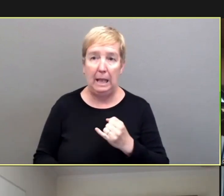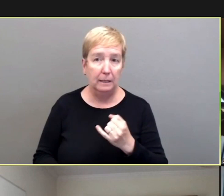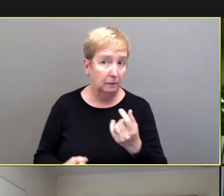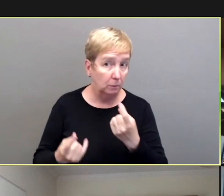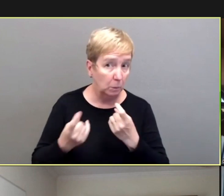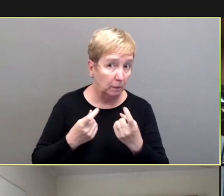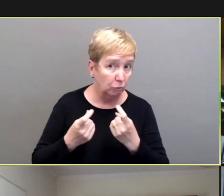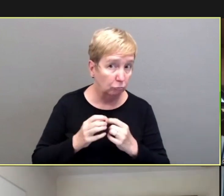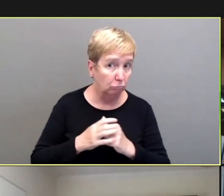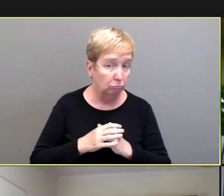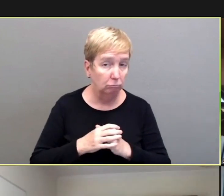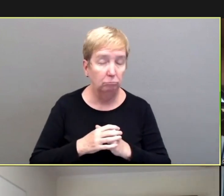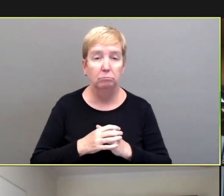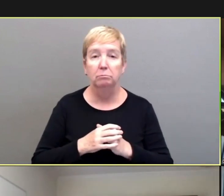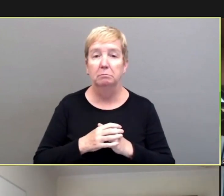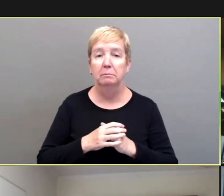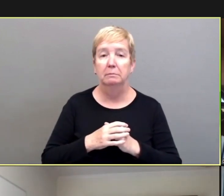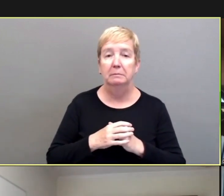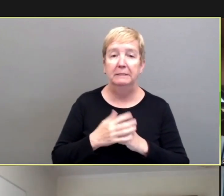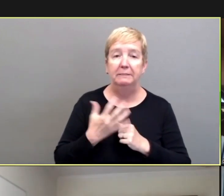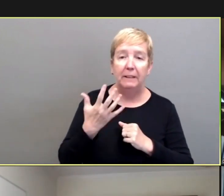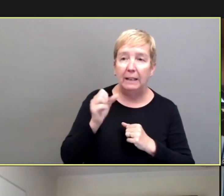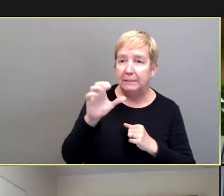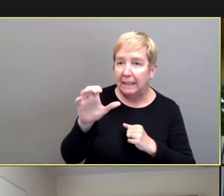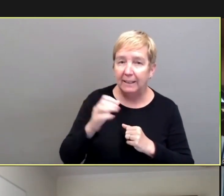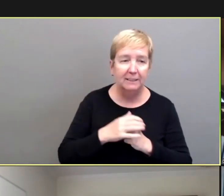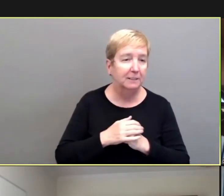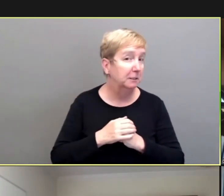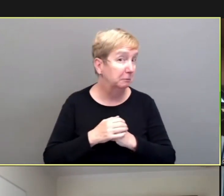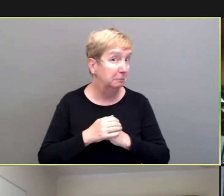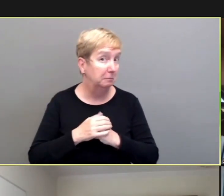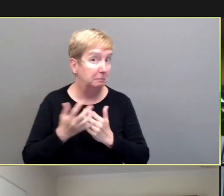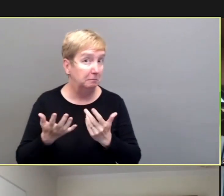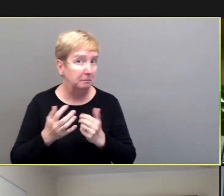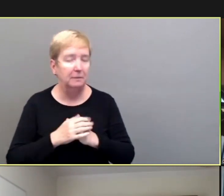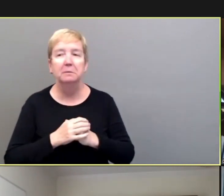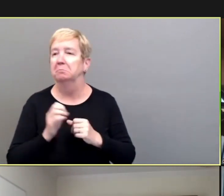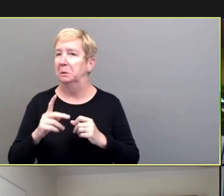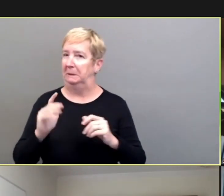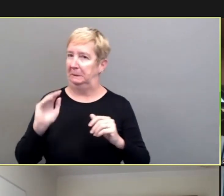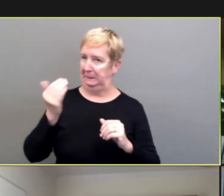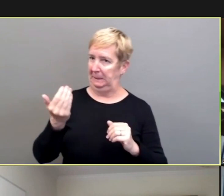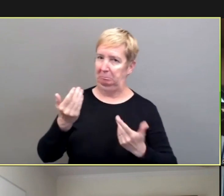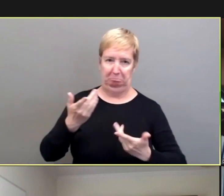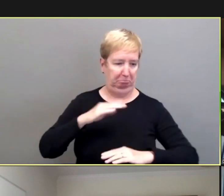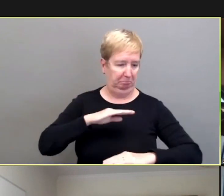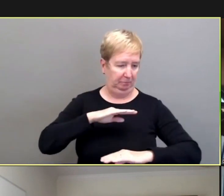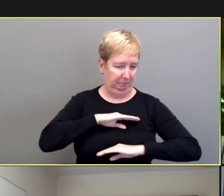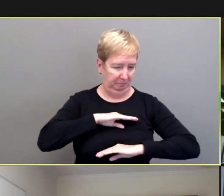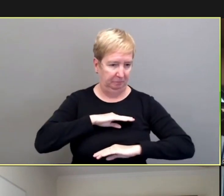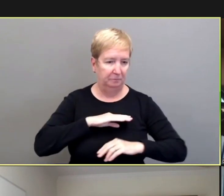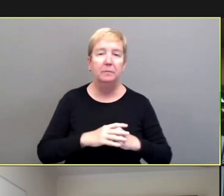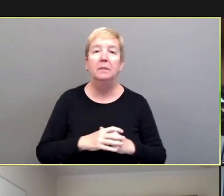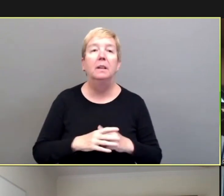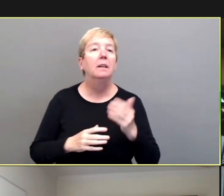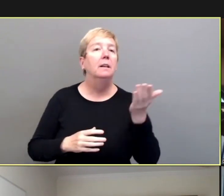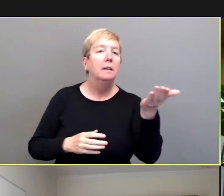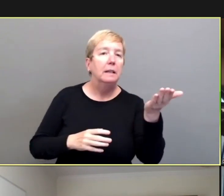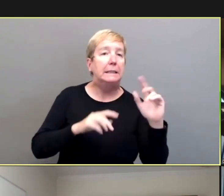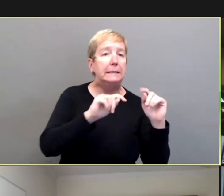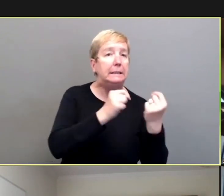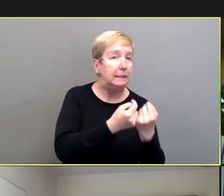I'll just give it a 5 or 10 seconds. Okay, looks like we've covered everybody. So any final comments from our